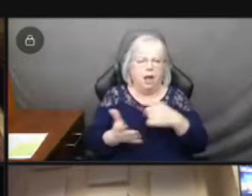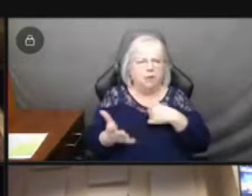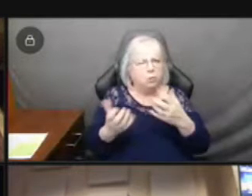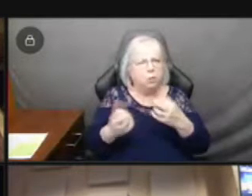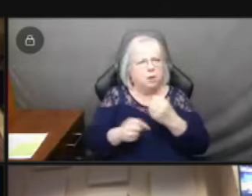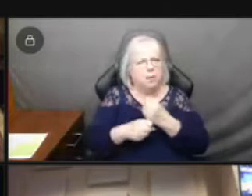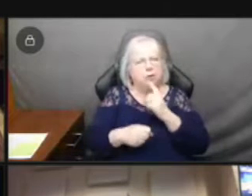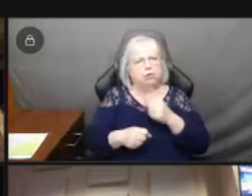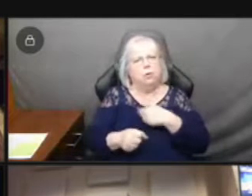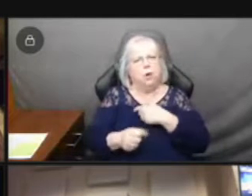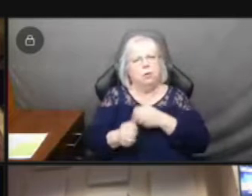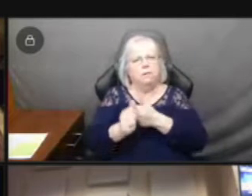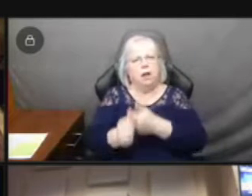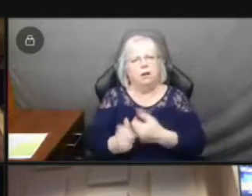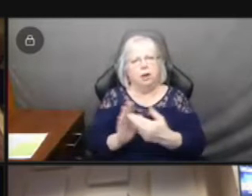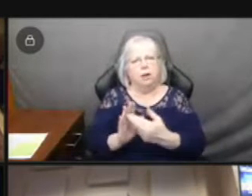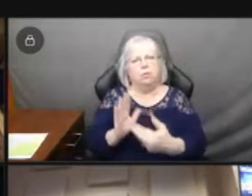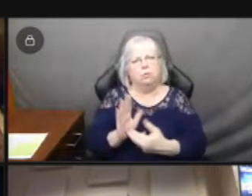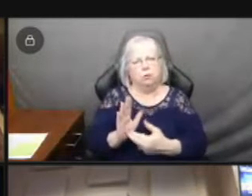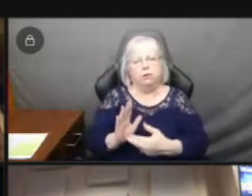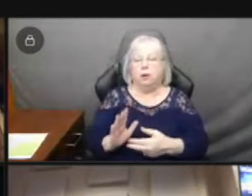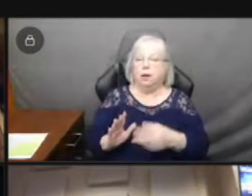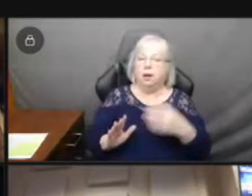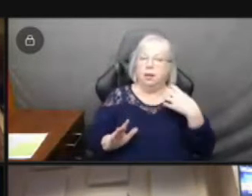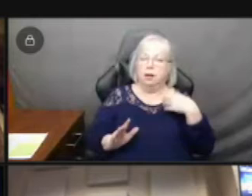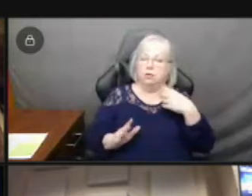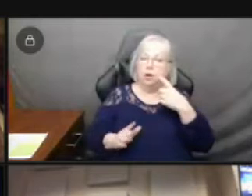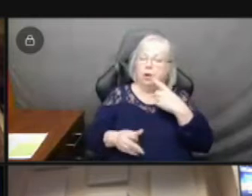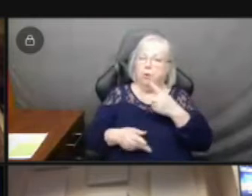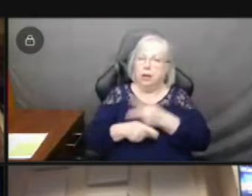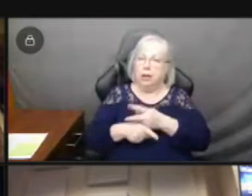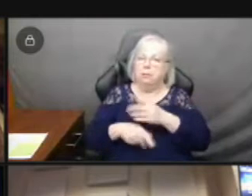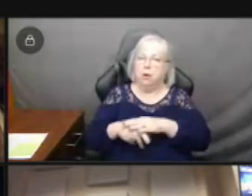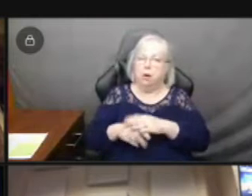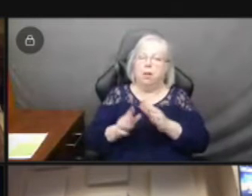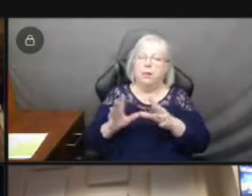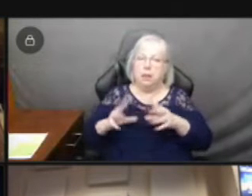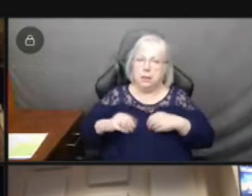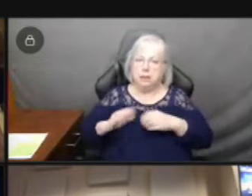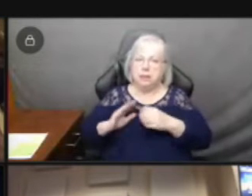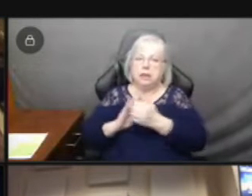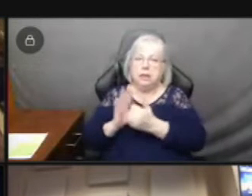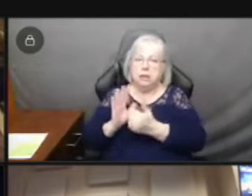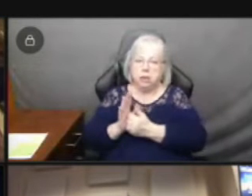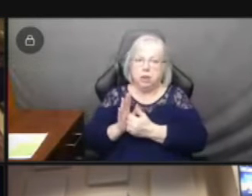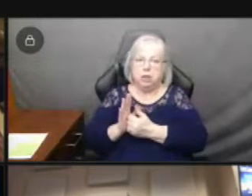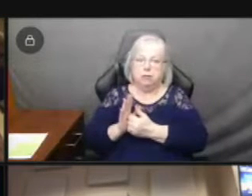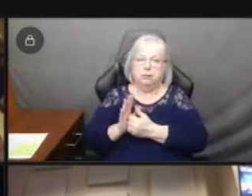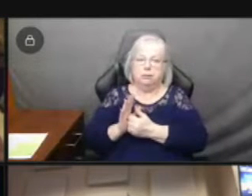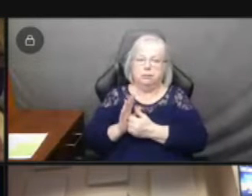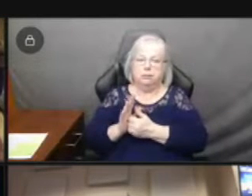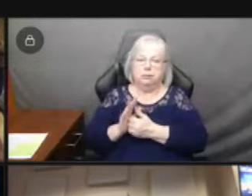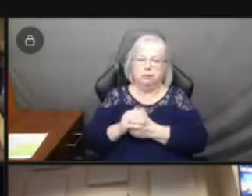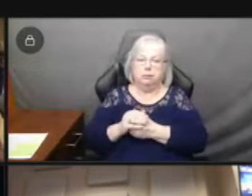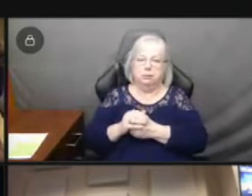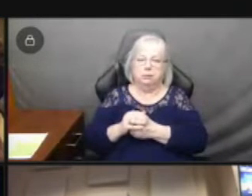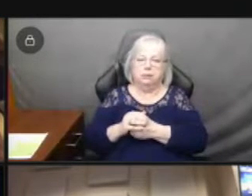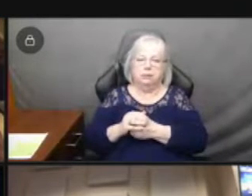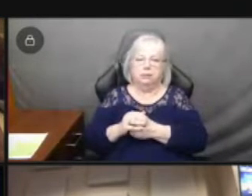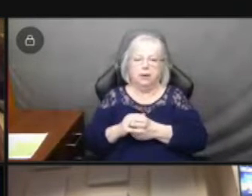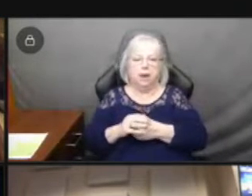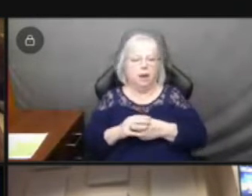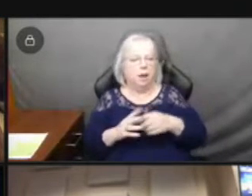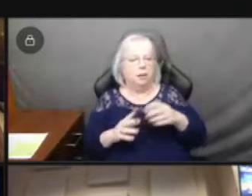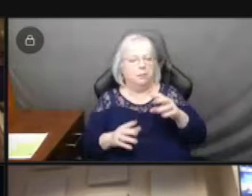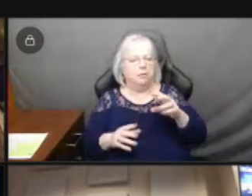sure we was following the rules and doing so. Well, the chair will keep it on the consent agenda, unless otherwise. I object to